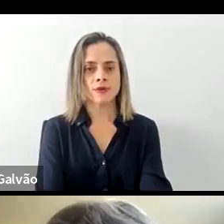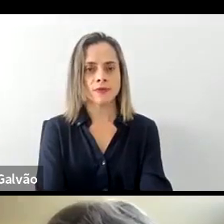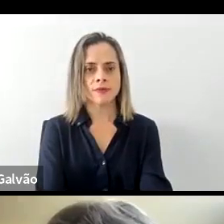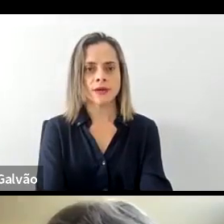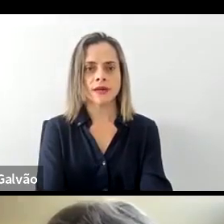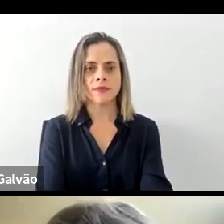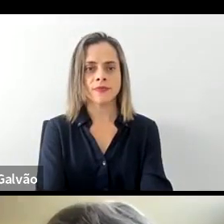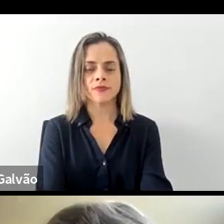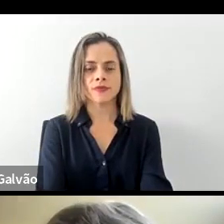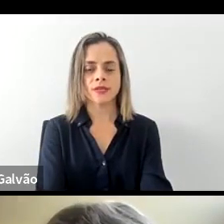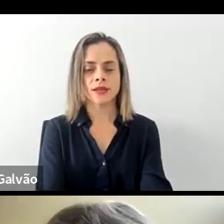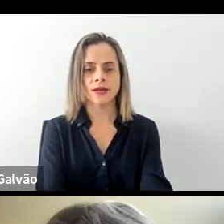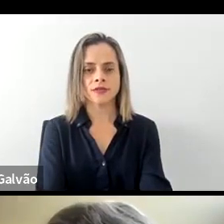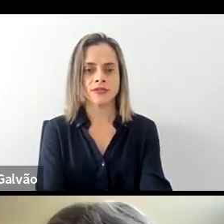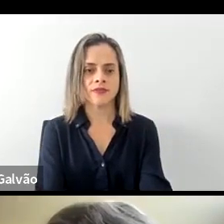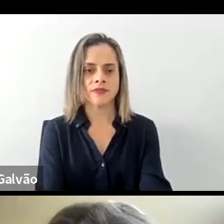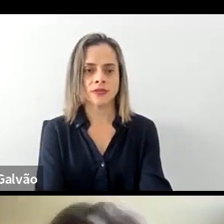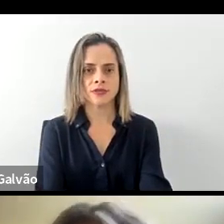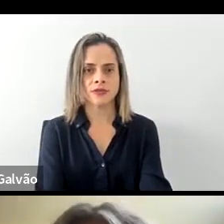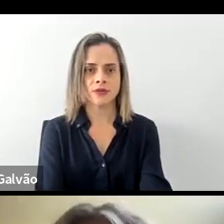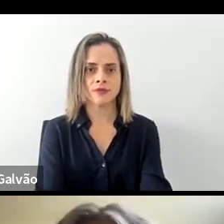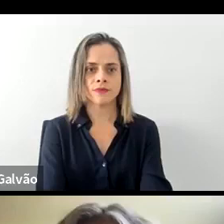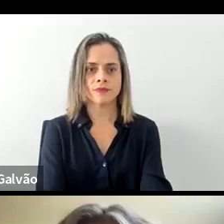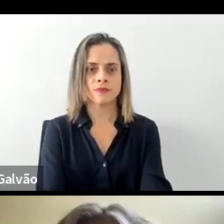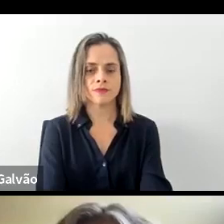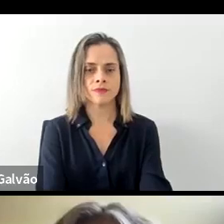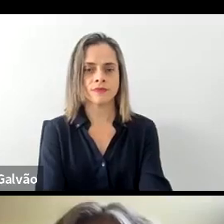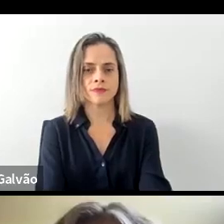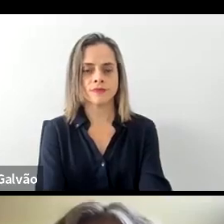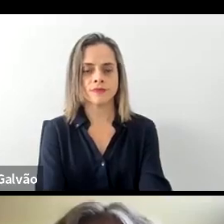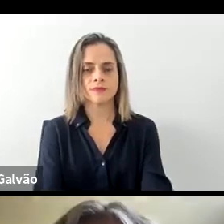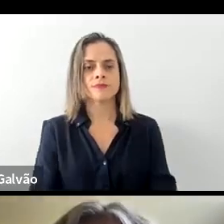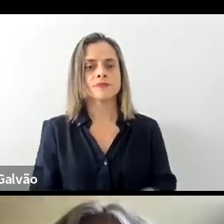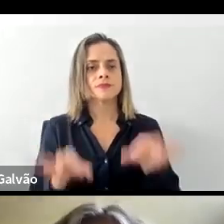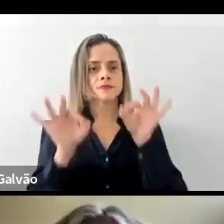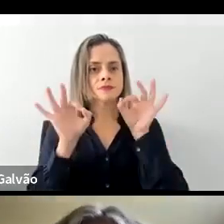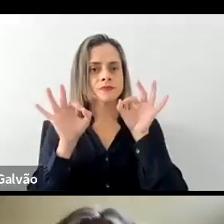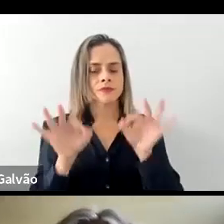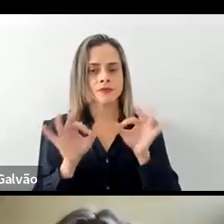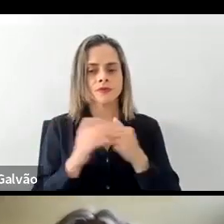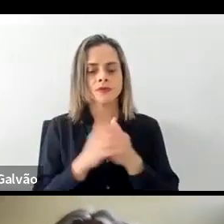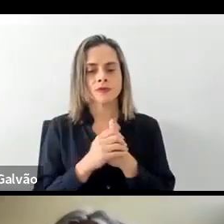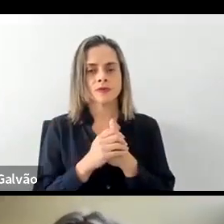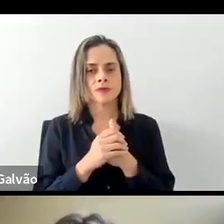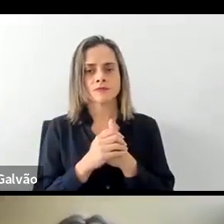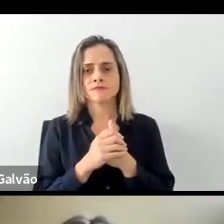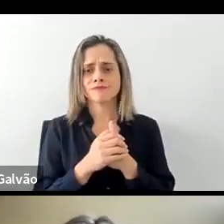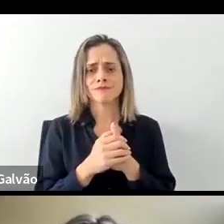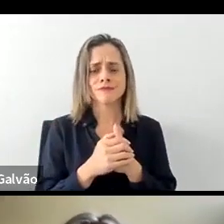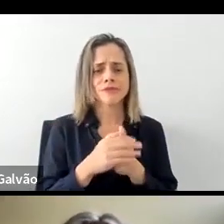Yeah, for some reason I'm not quite sure of it's not coming up. Hang on a sec.